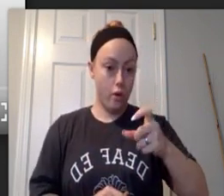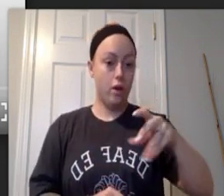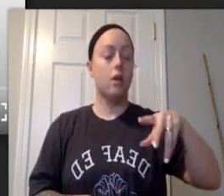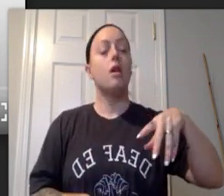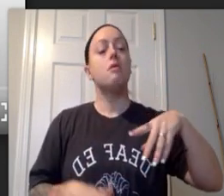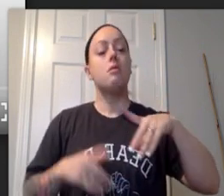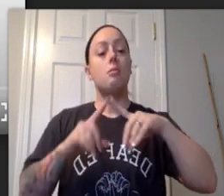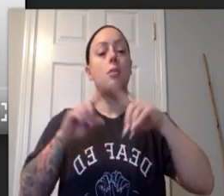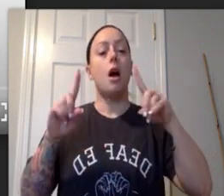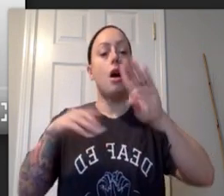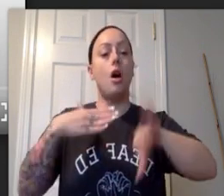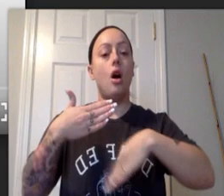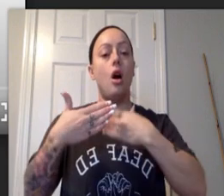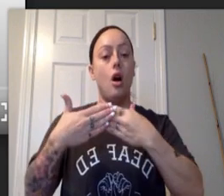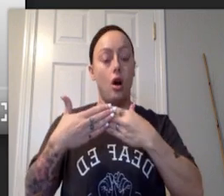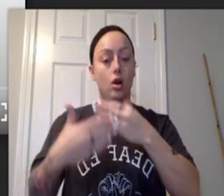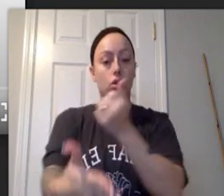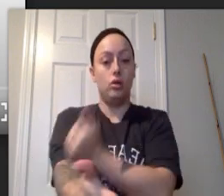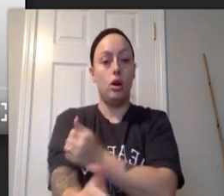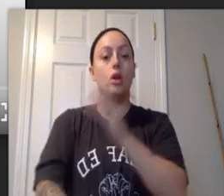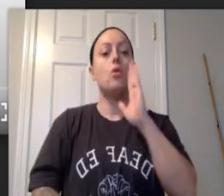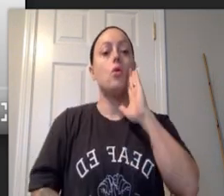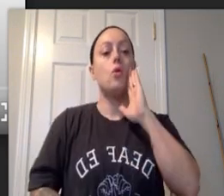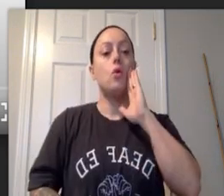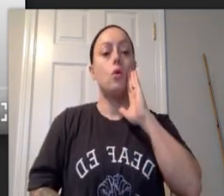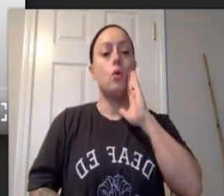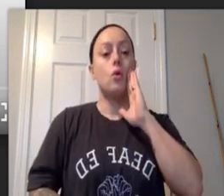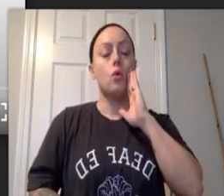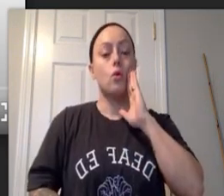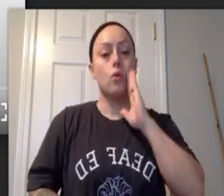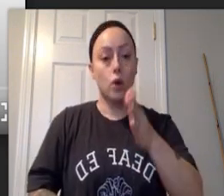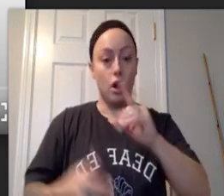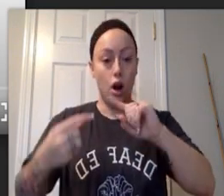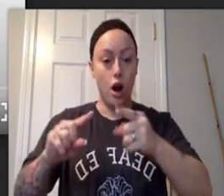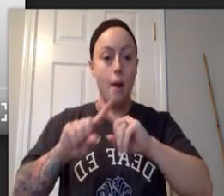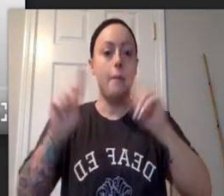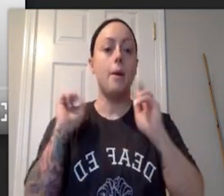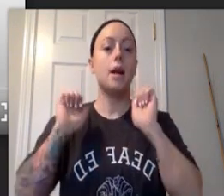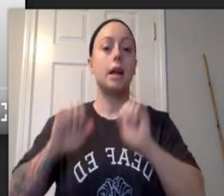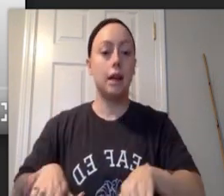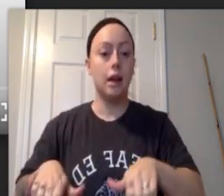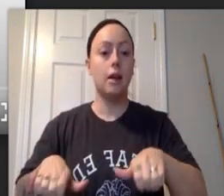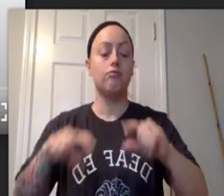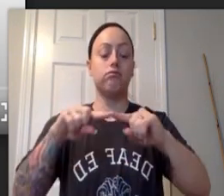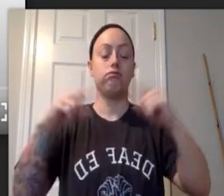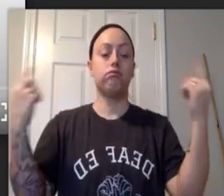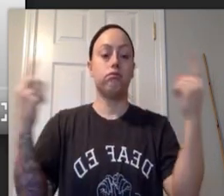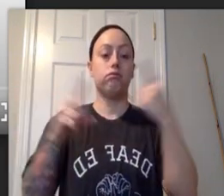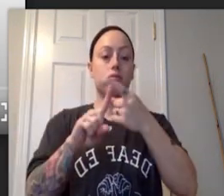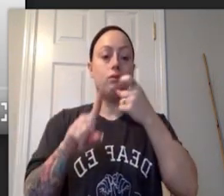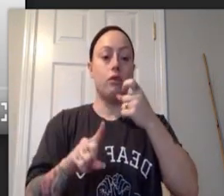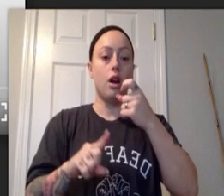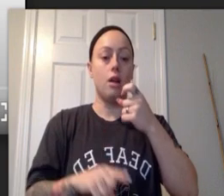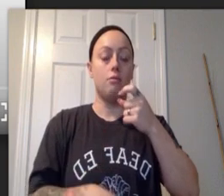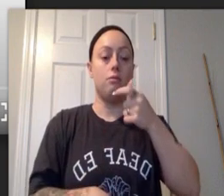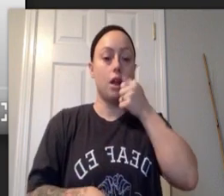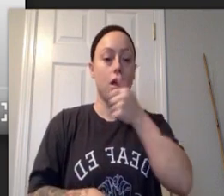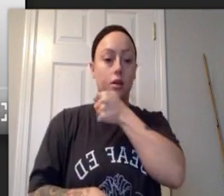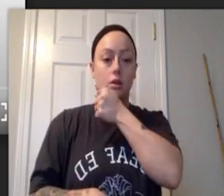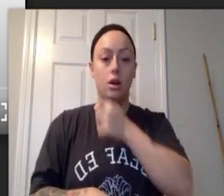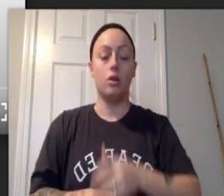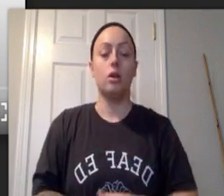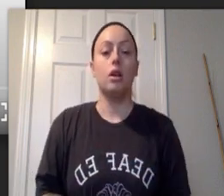that will be reversed by naloxone. It can become confusing because then there are certain drugs like Z-Quil